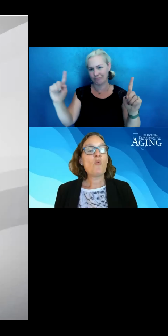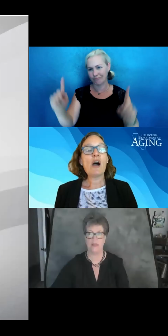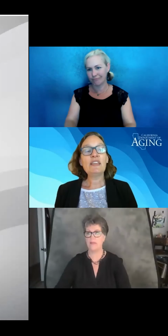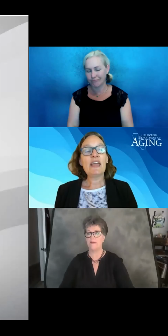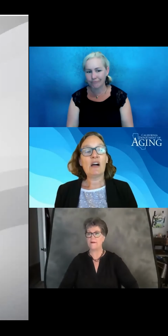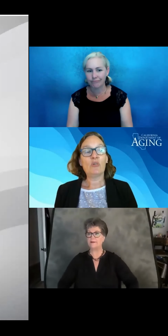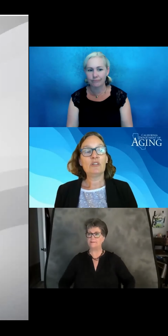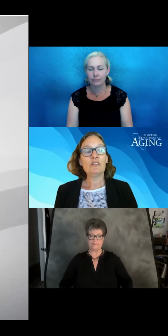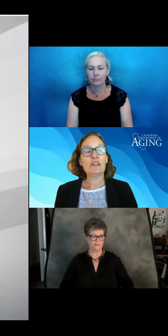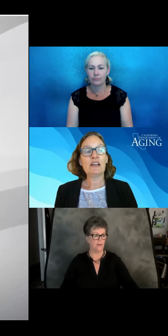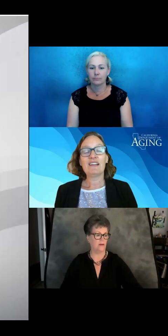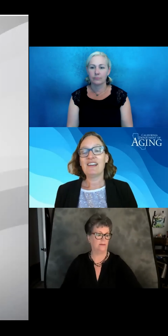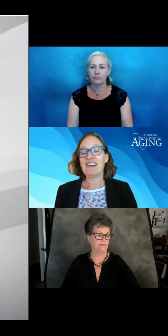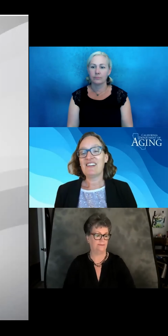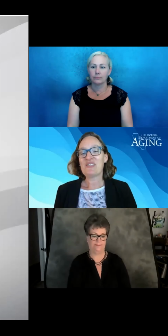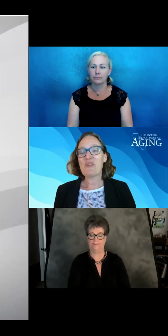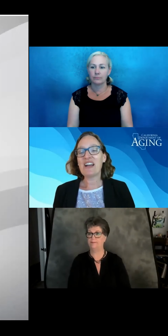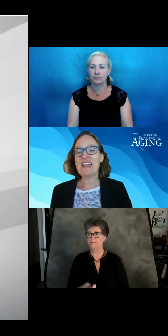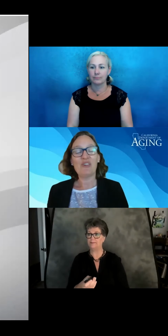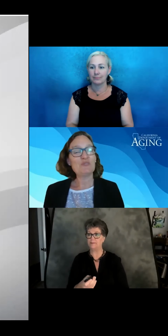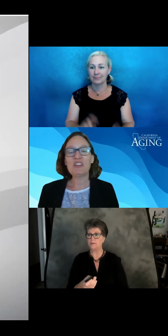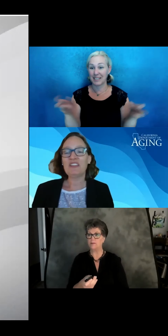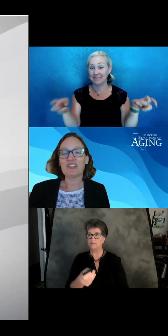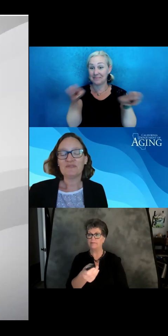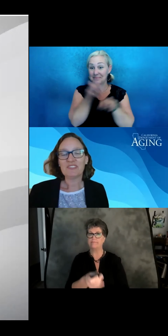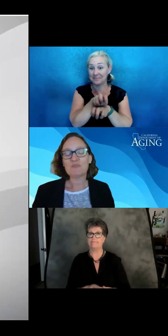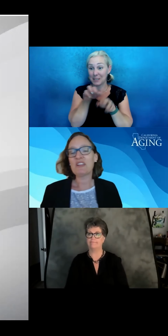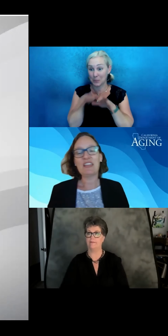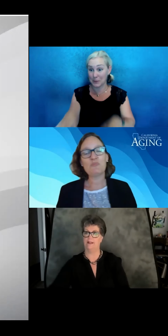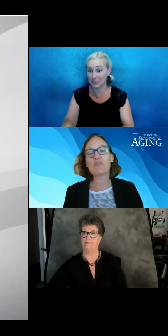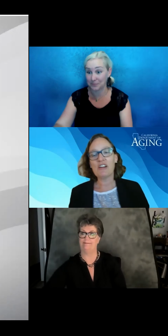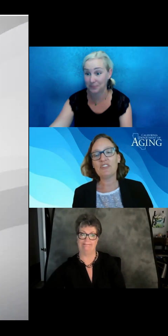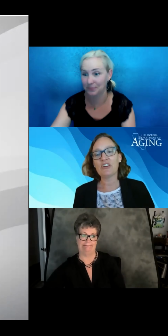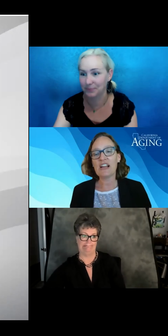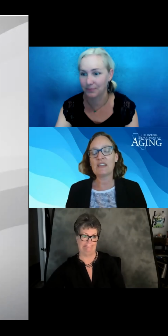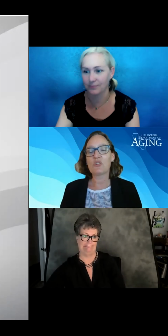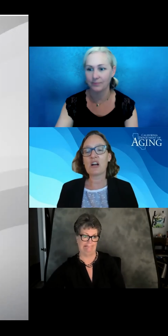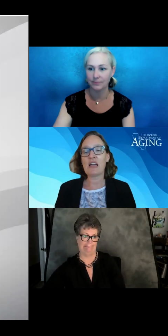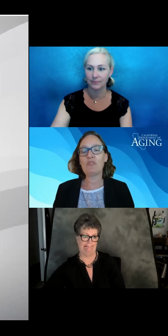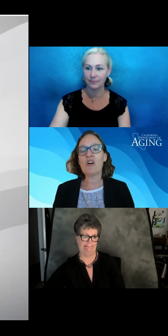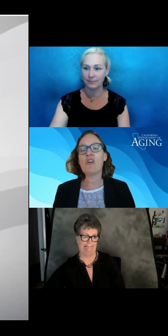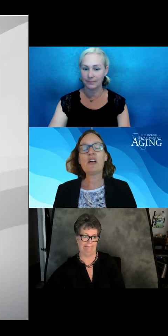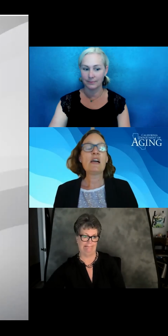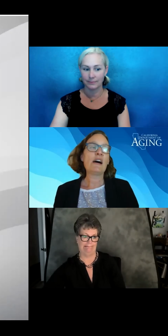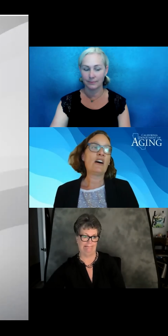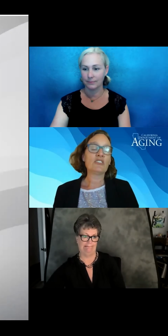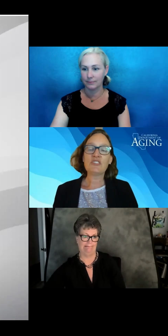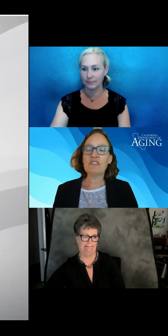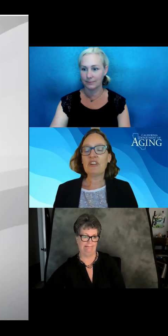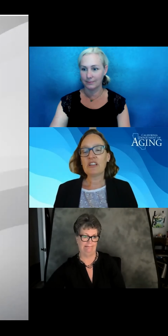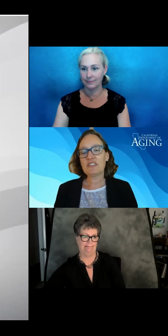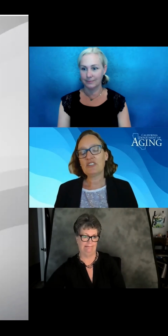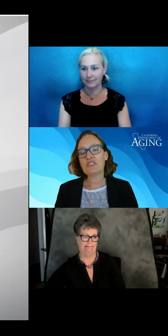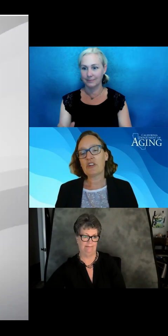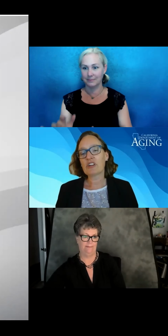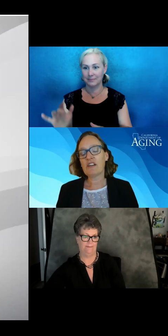So why now? Why now? It's been a year. It's been a rough year, and we've all are still